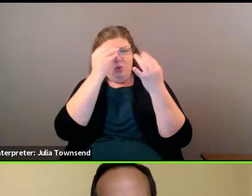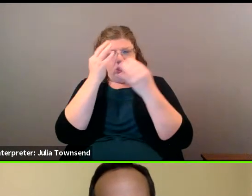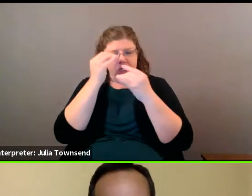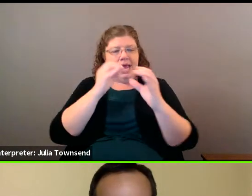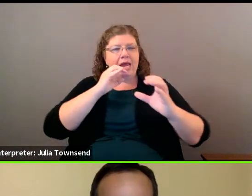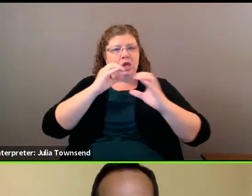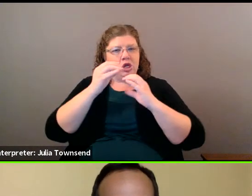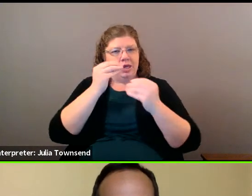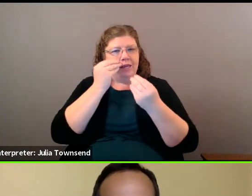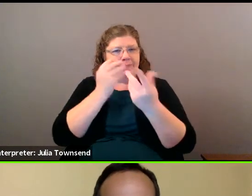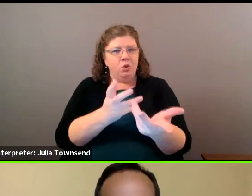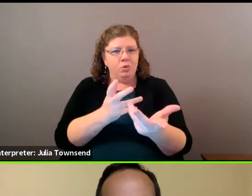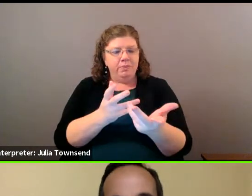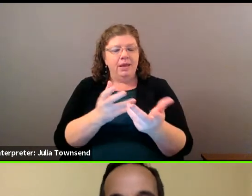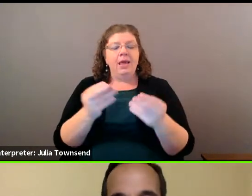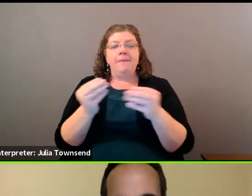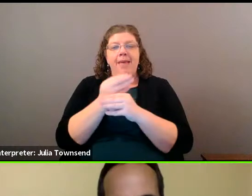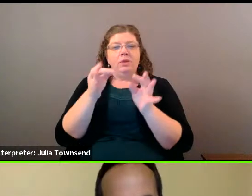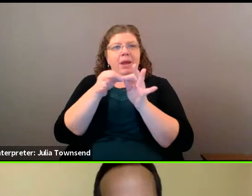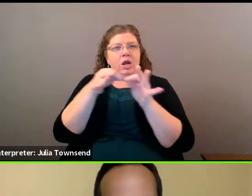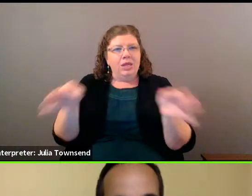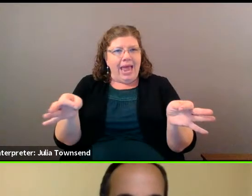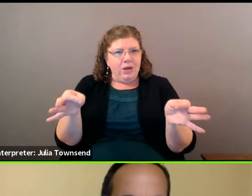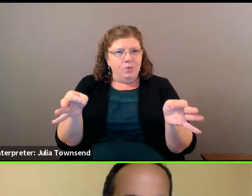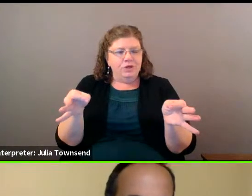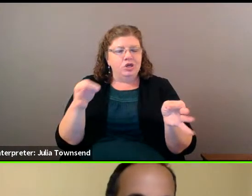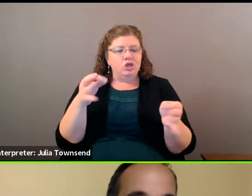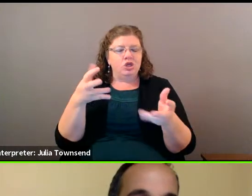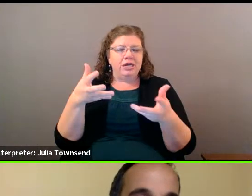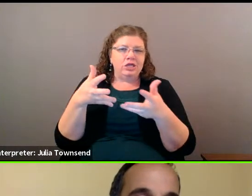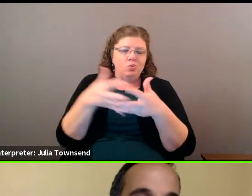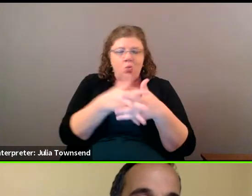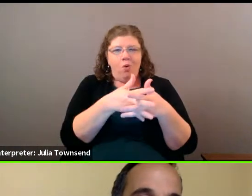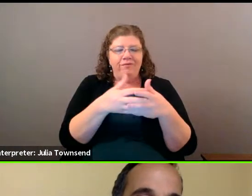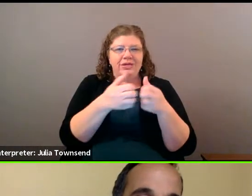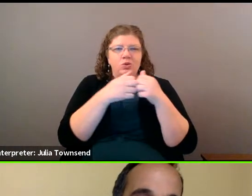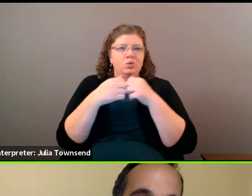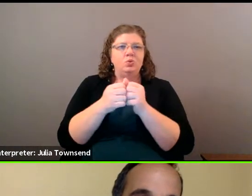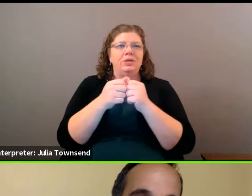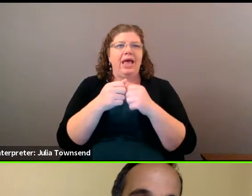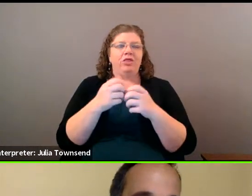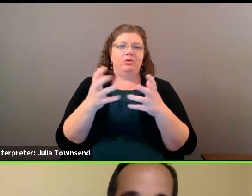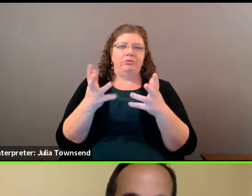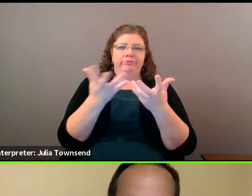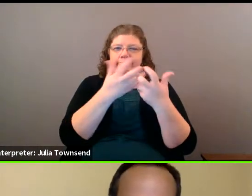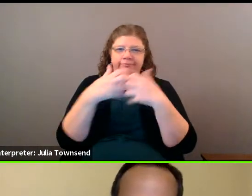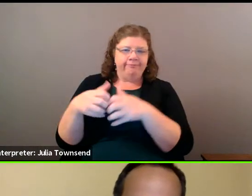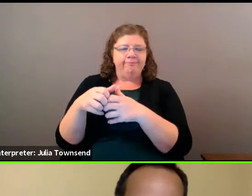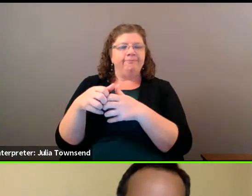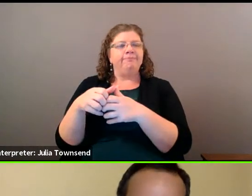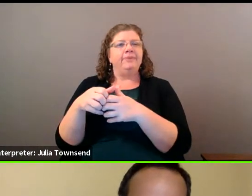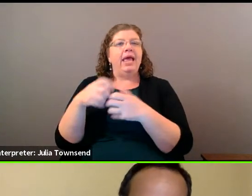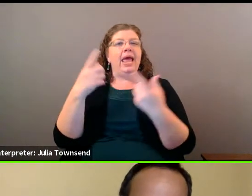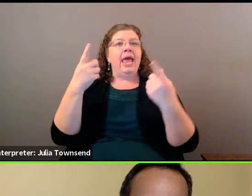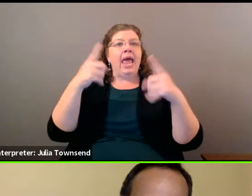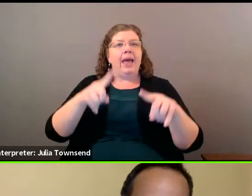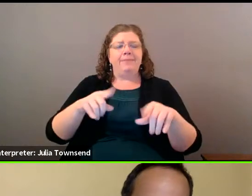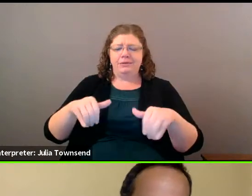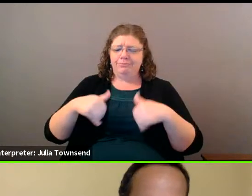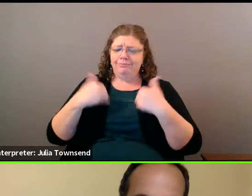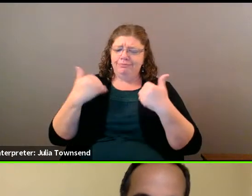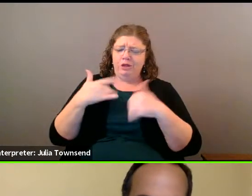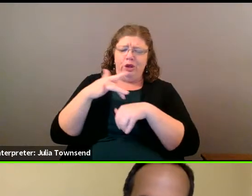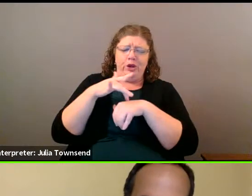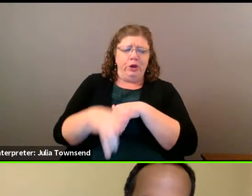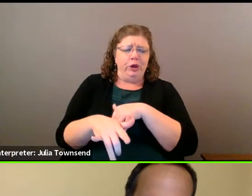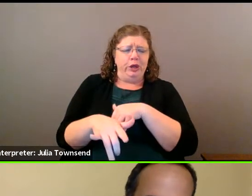communication, mathematical language is woven together. And it happens at the very early start, which kind